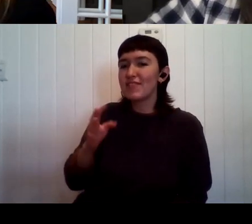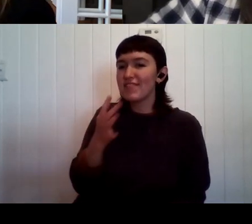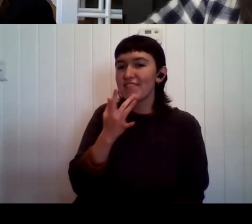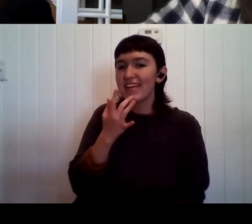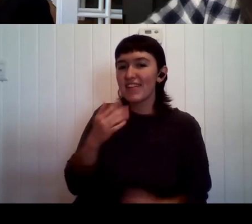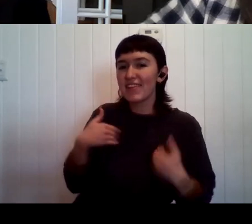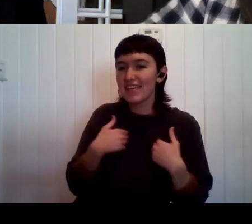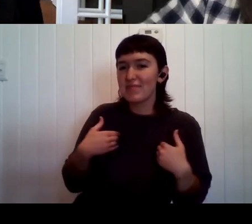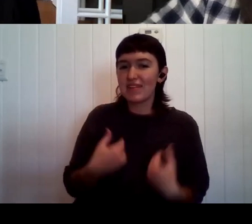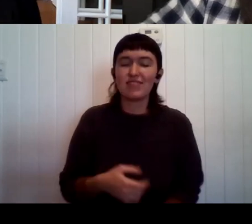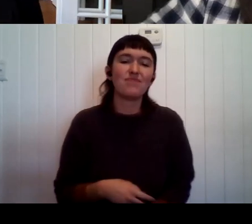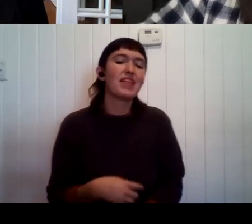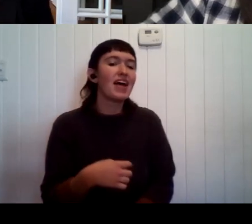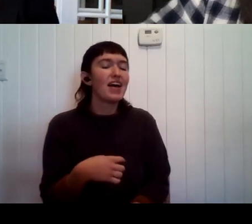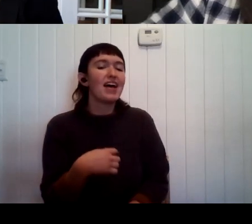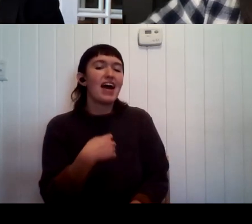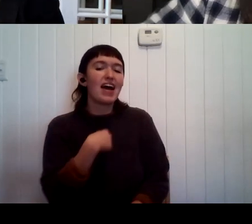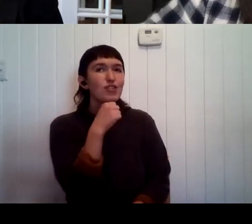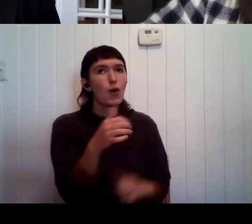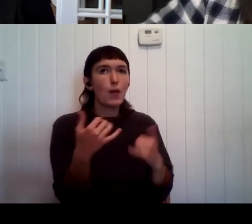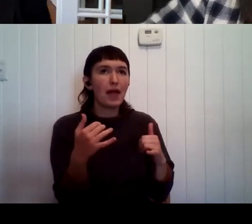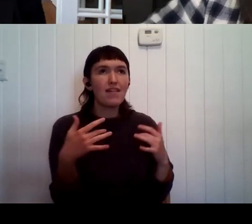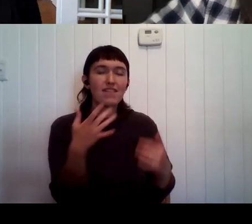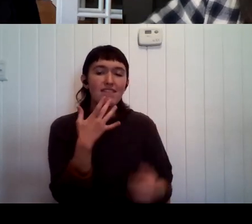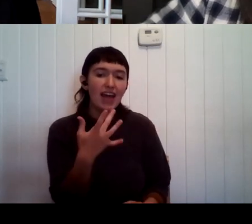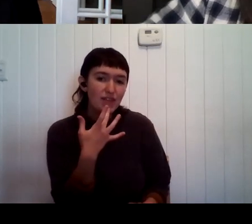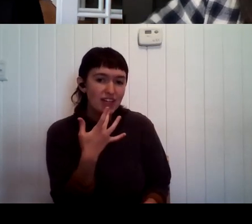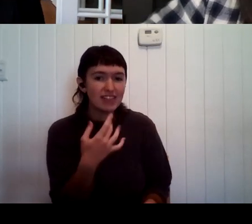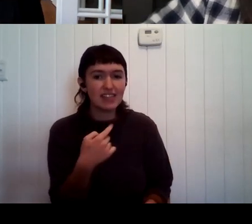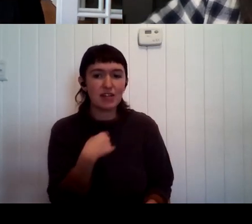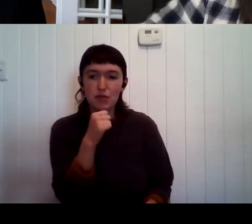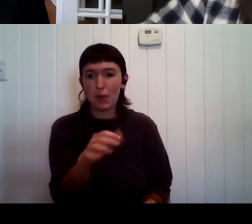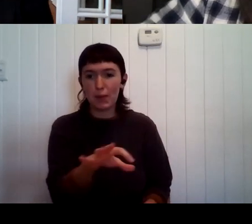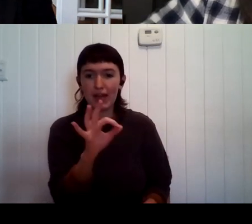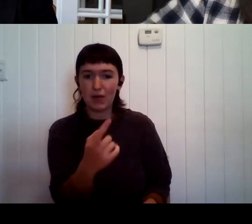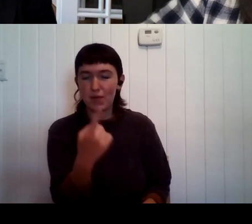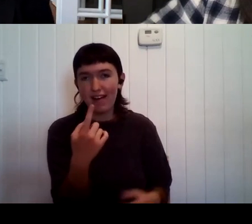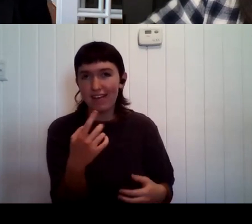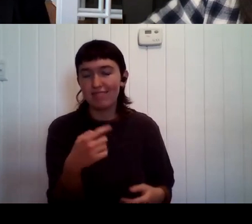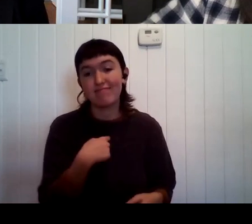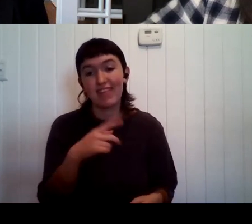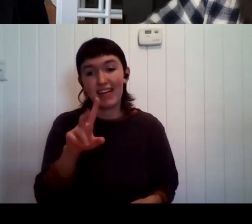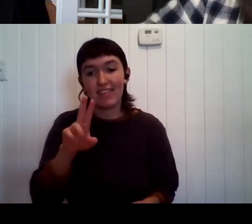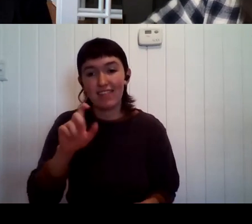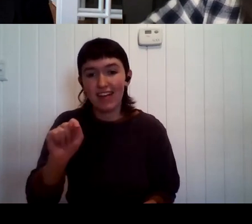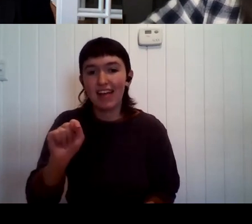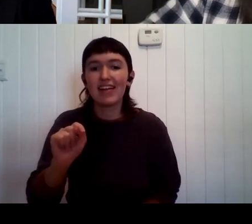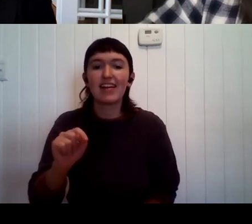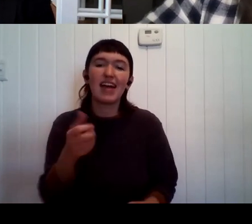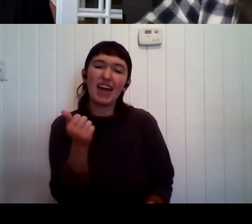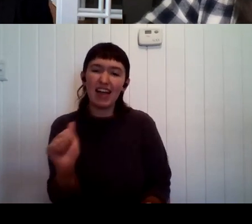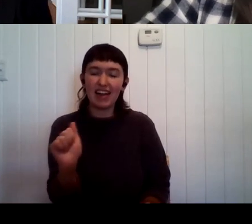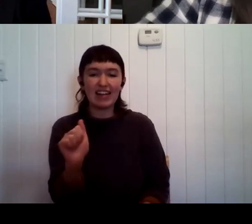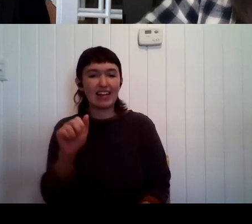I don't play favors because I am a veterinarian. So I'll treat any species of animal minus humans.